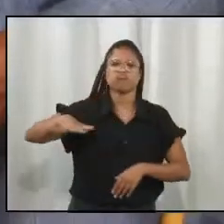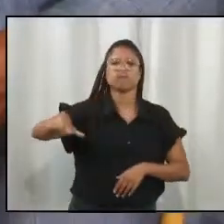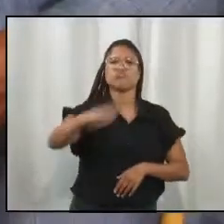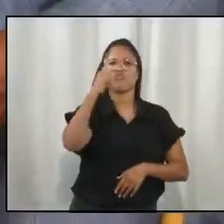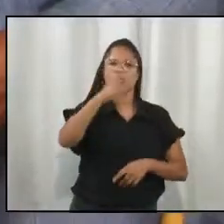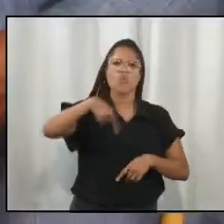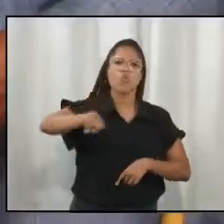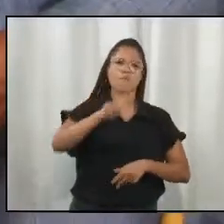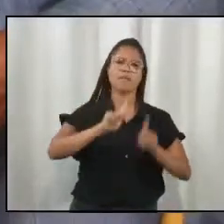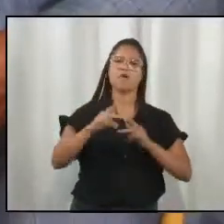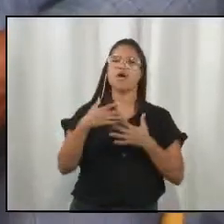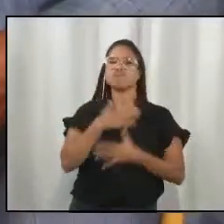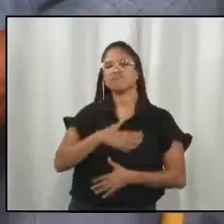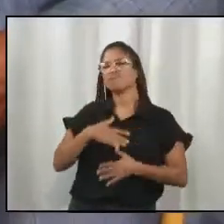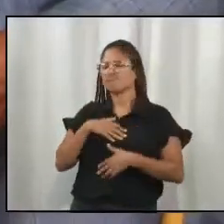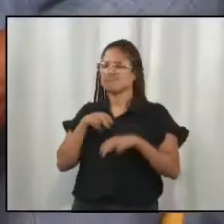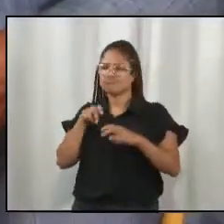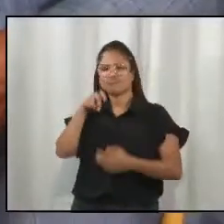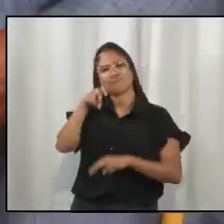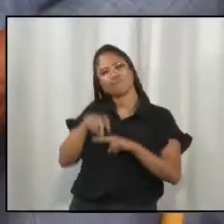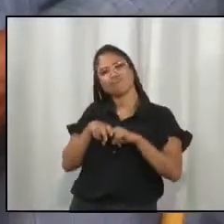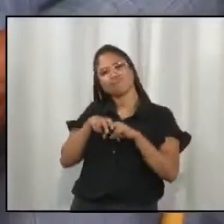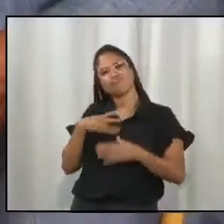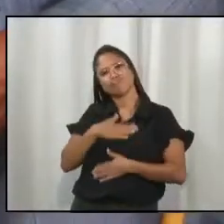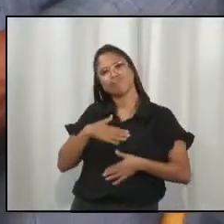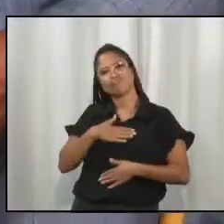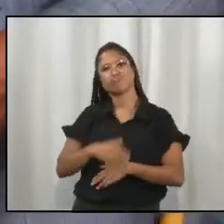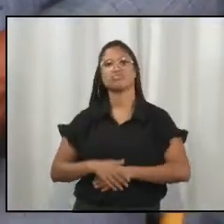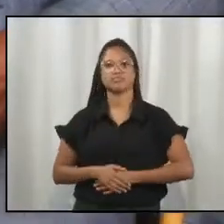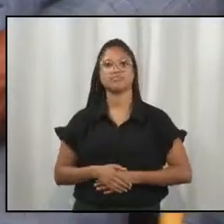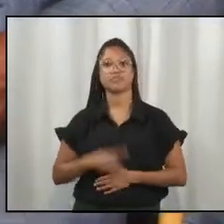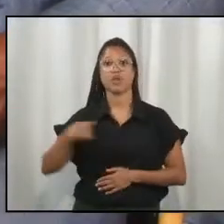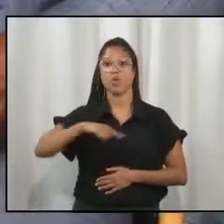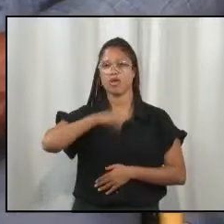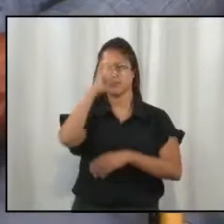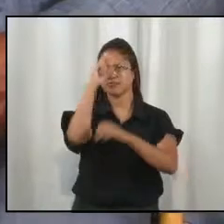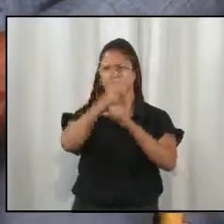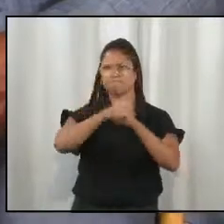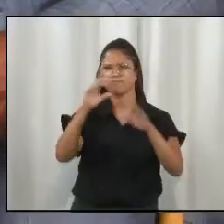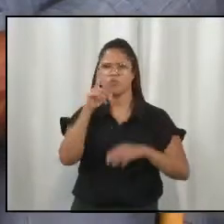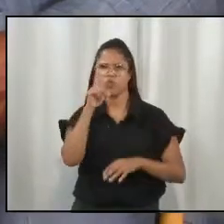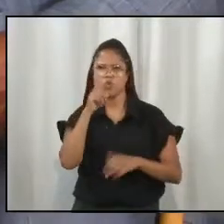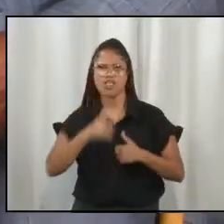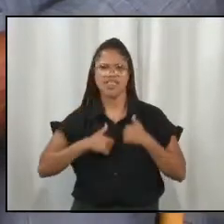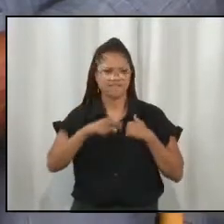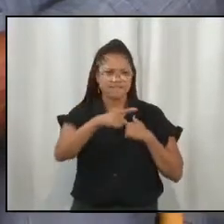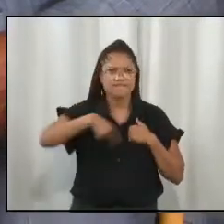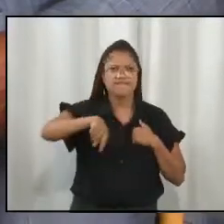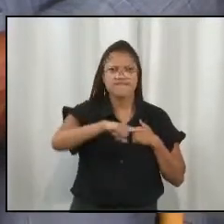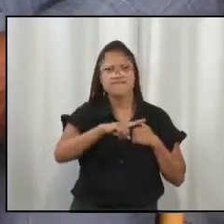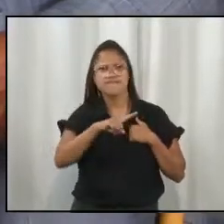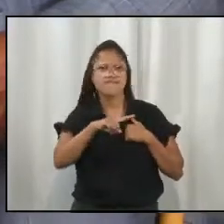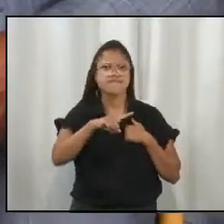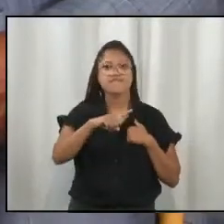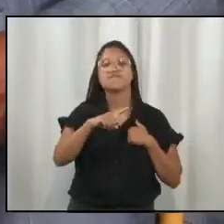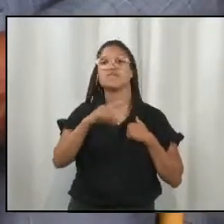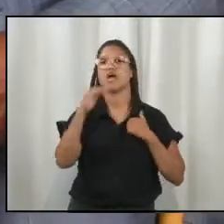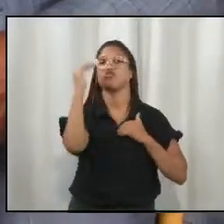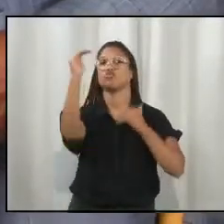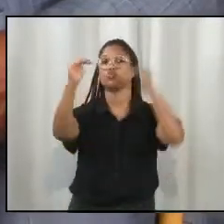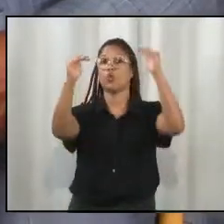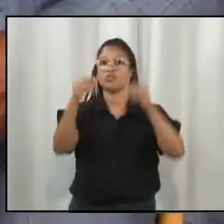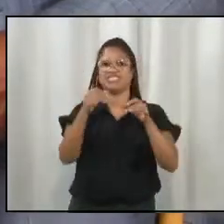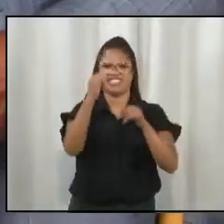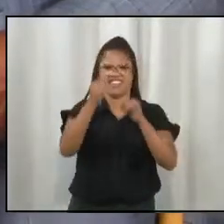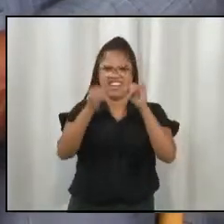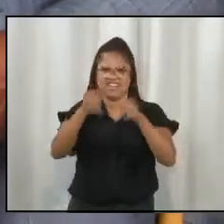of services, the project that we envision would serve adults experiencing homelessness, prioritizing those who are chronically homeless